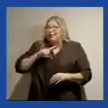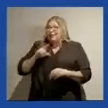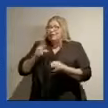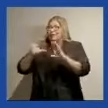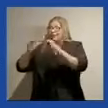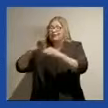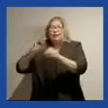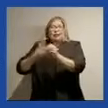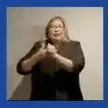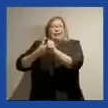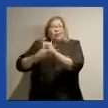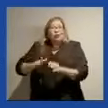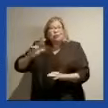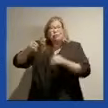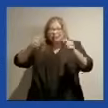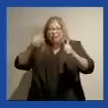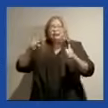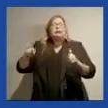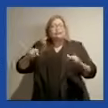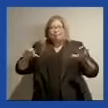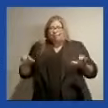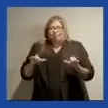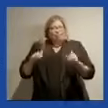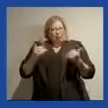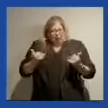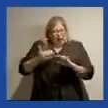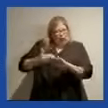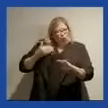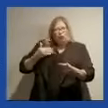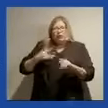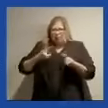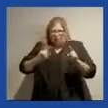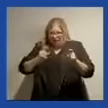importance of actively managing the budget, not waiting to